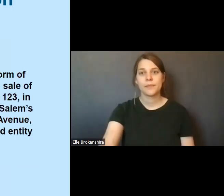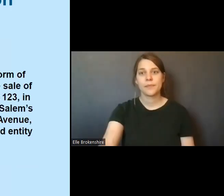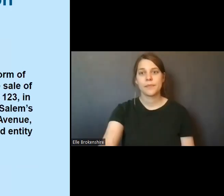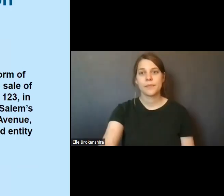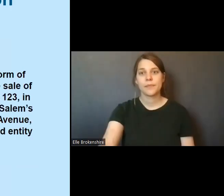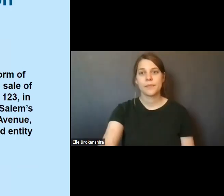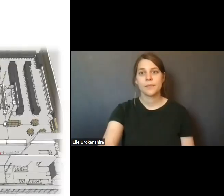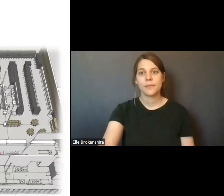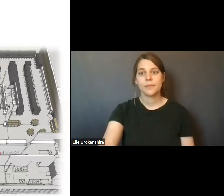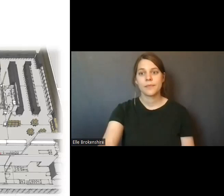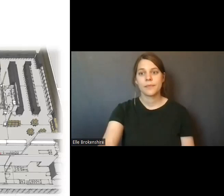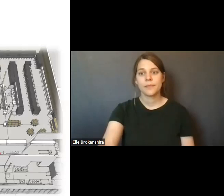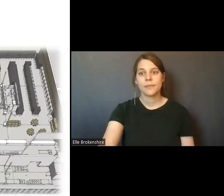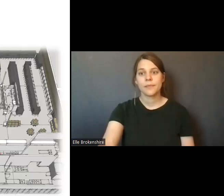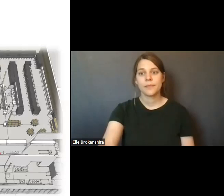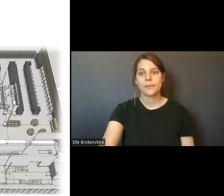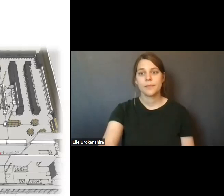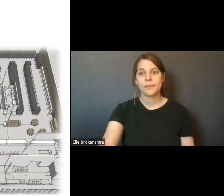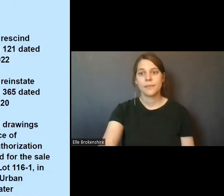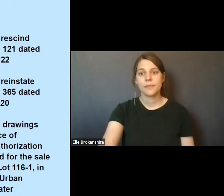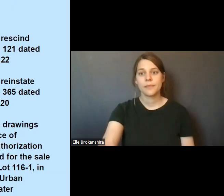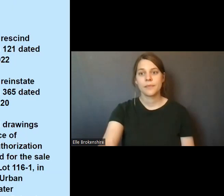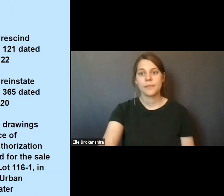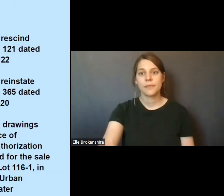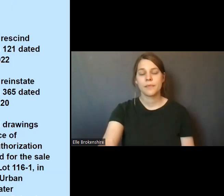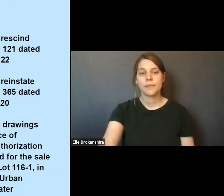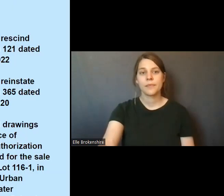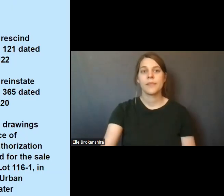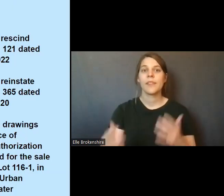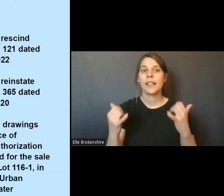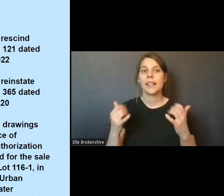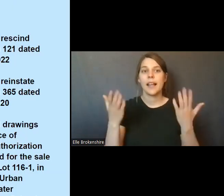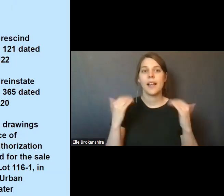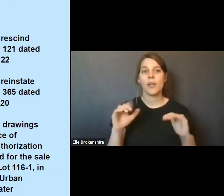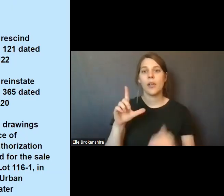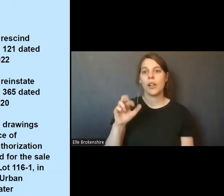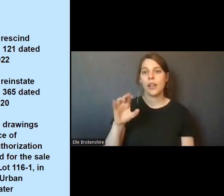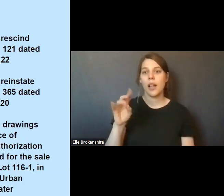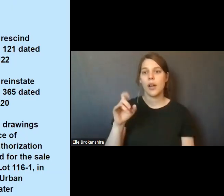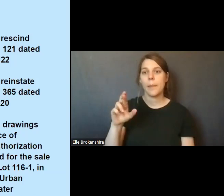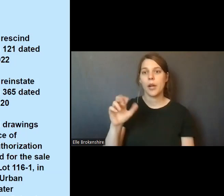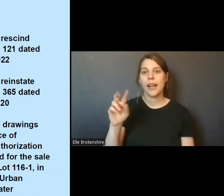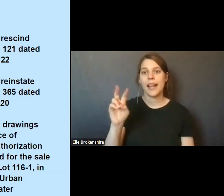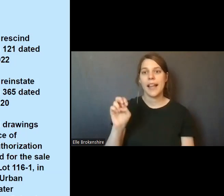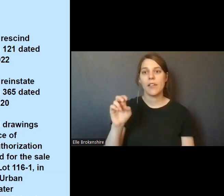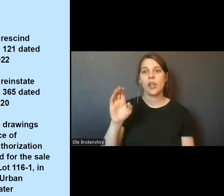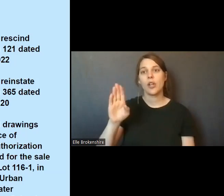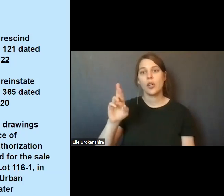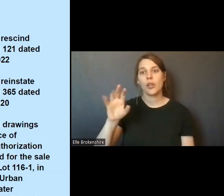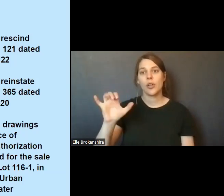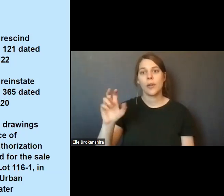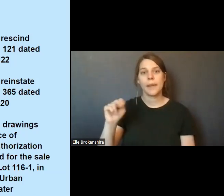Moving on to Larimer Avenue, the Urban Academy campus extension. Joining us for this will be Danita